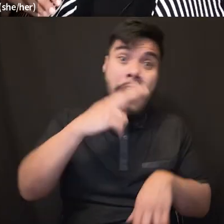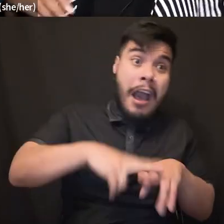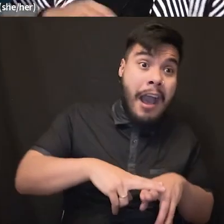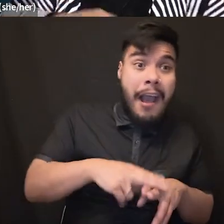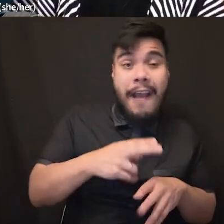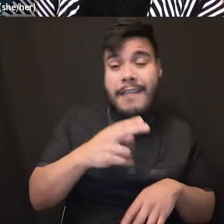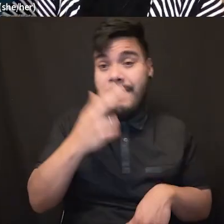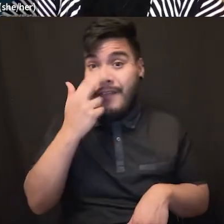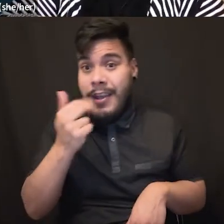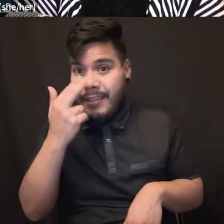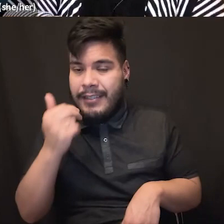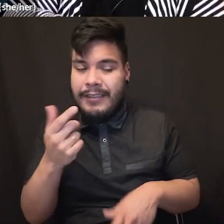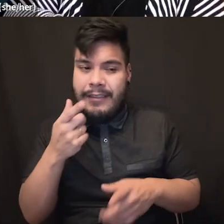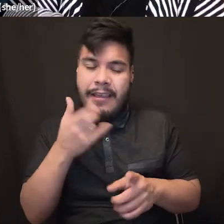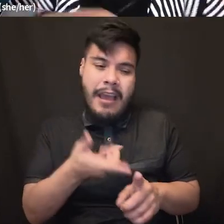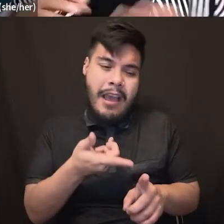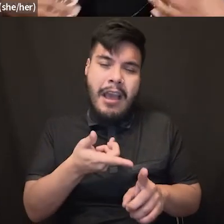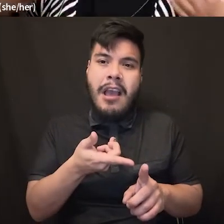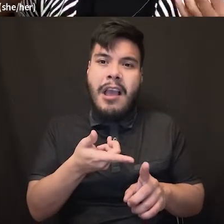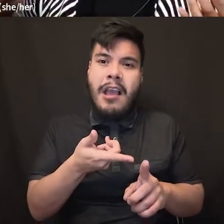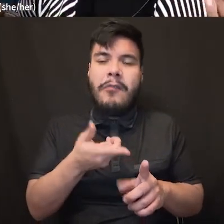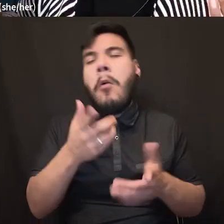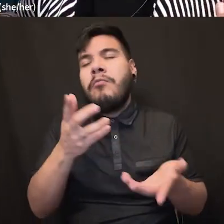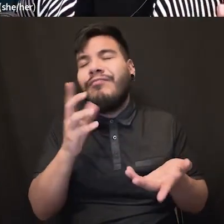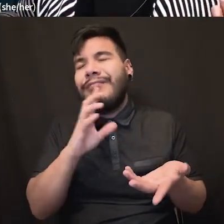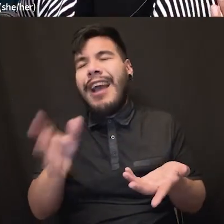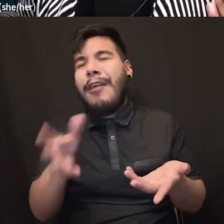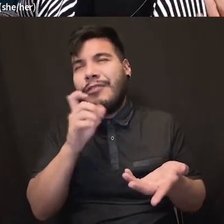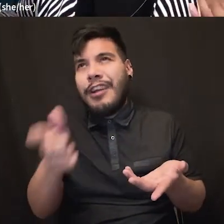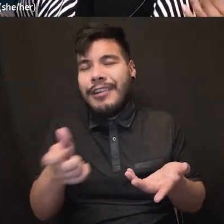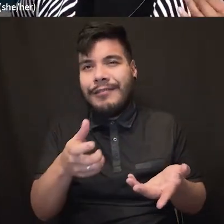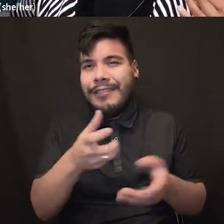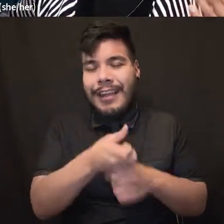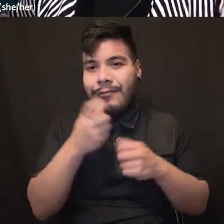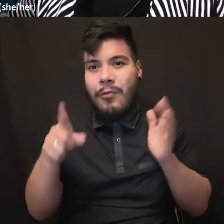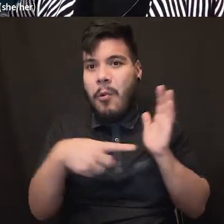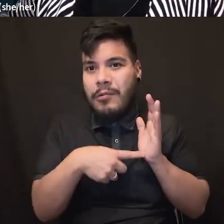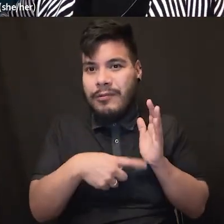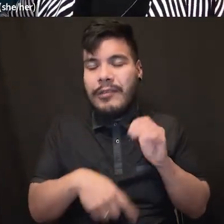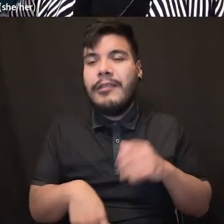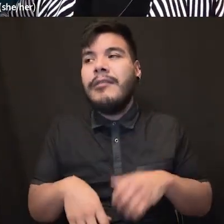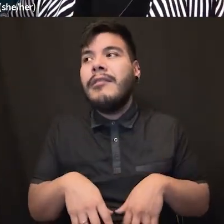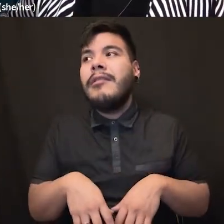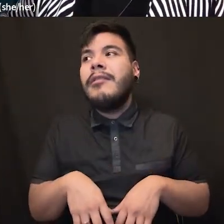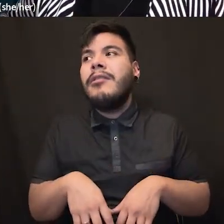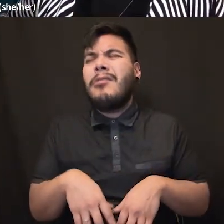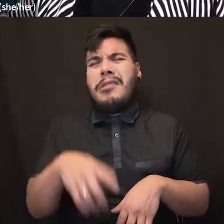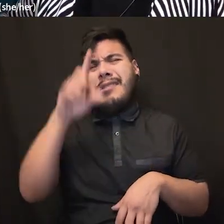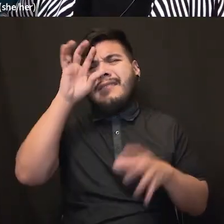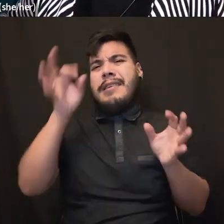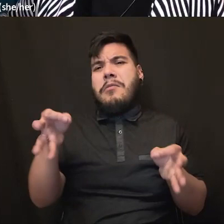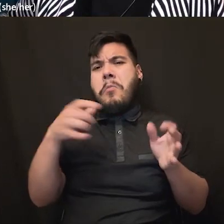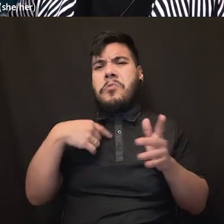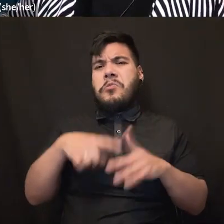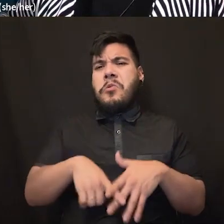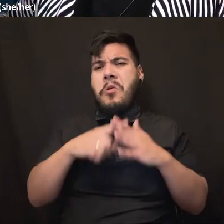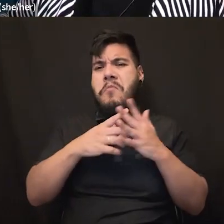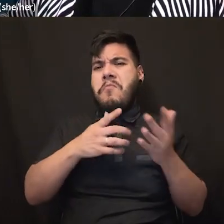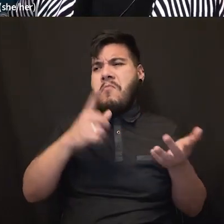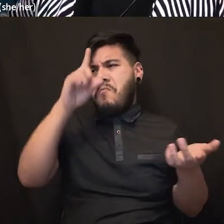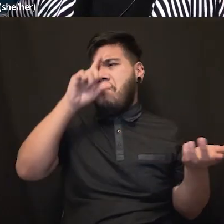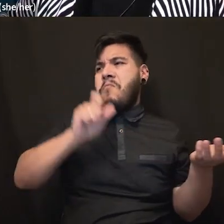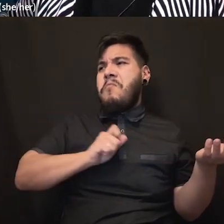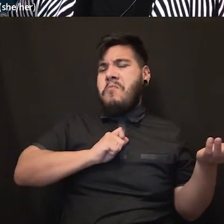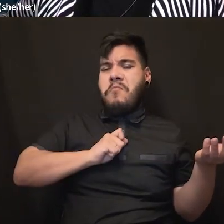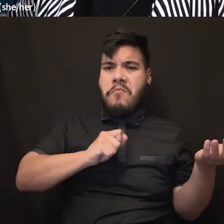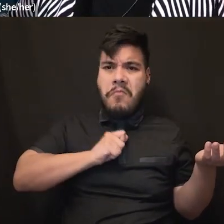know, where I just wasn't getting cast. And so I was like, you know, I'm going to start my own thing and see